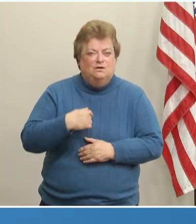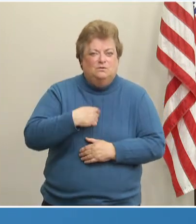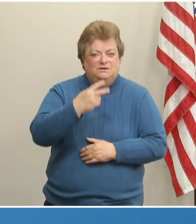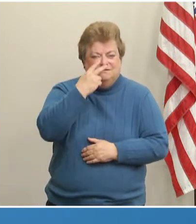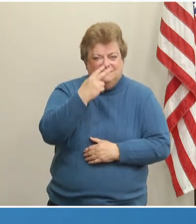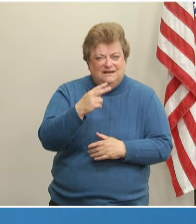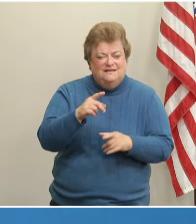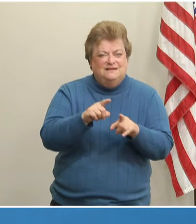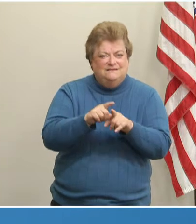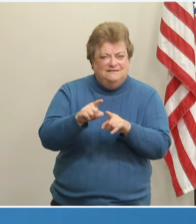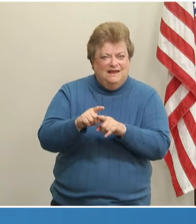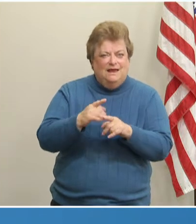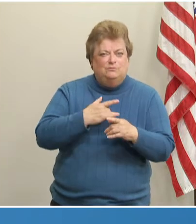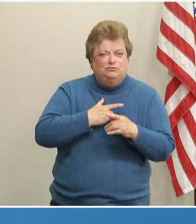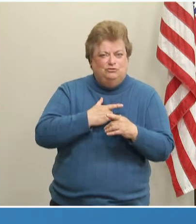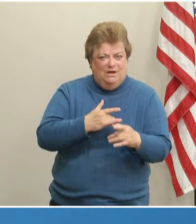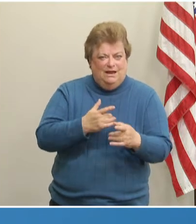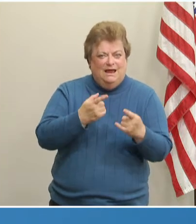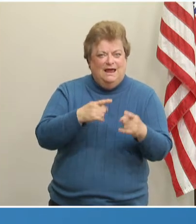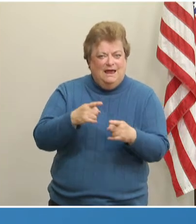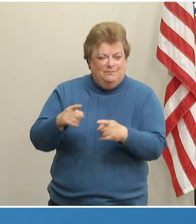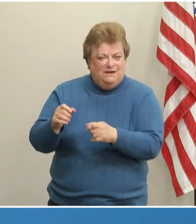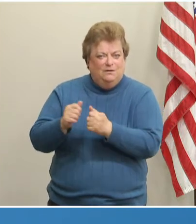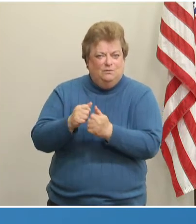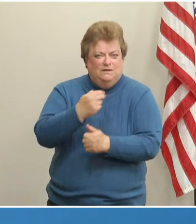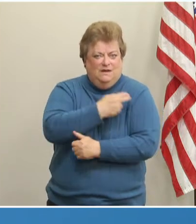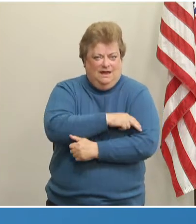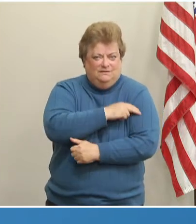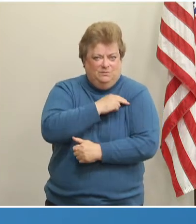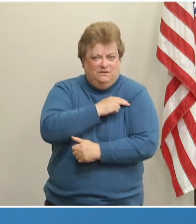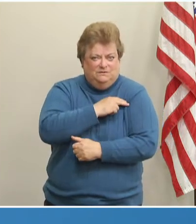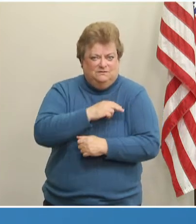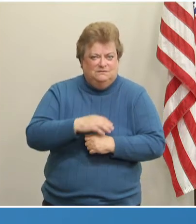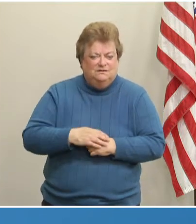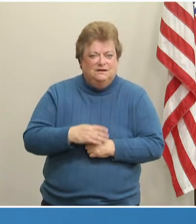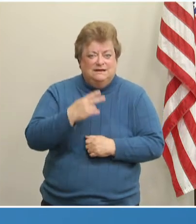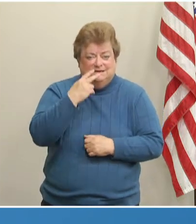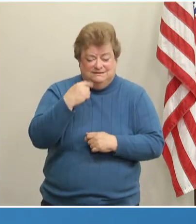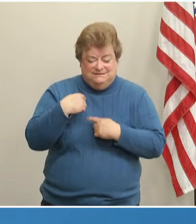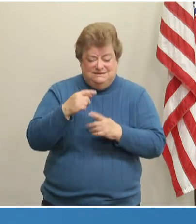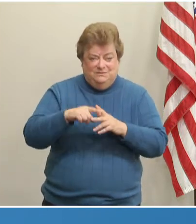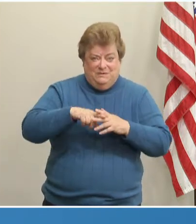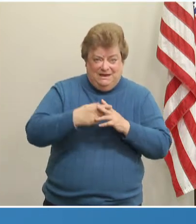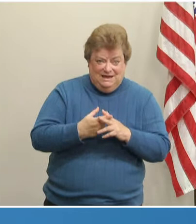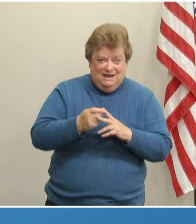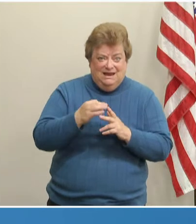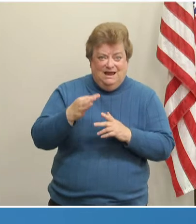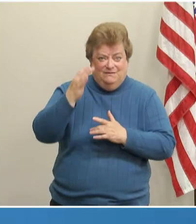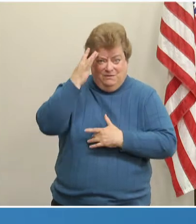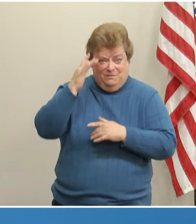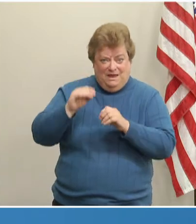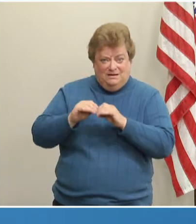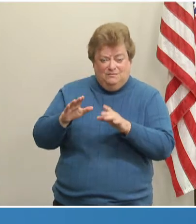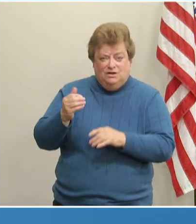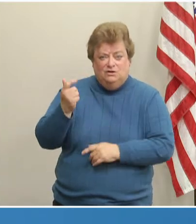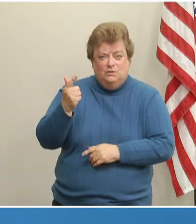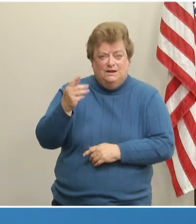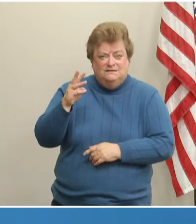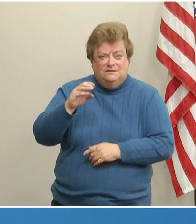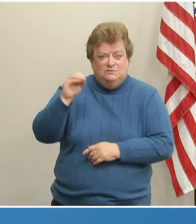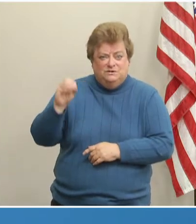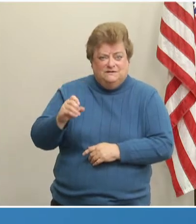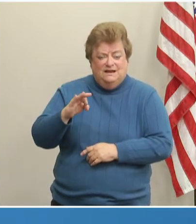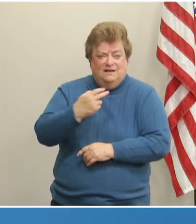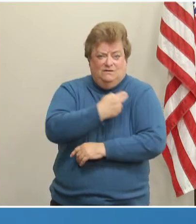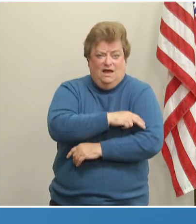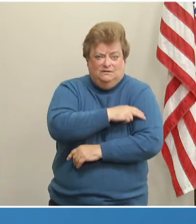the same trend in local hospitalization. Since the beginning of the pandemic, 26% of the hospitalizations in